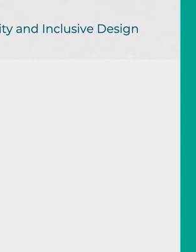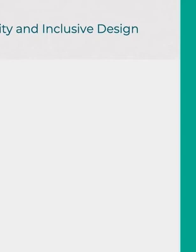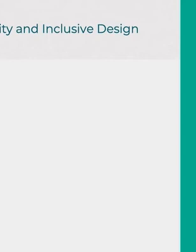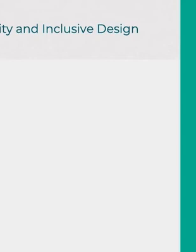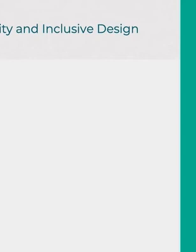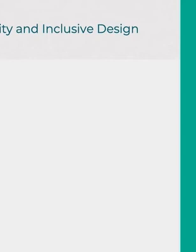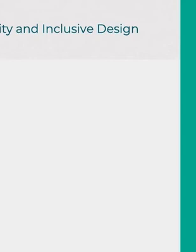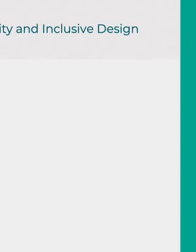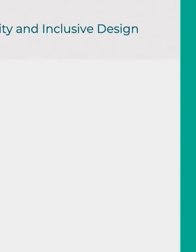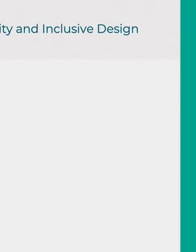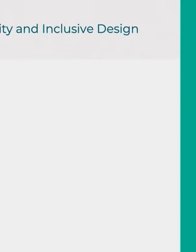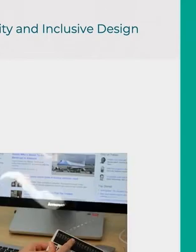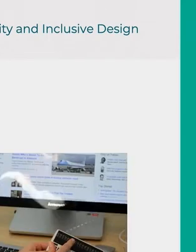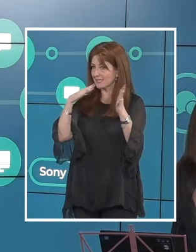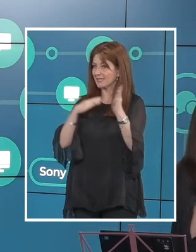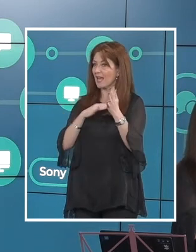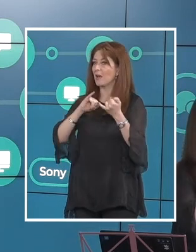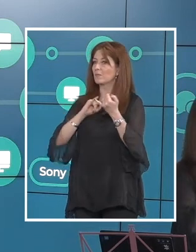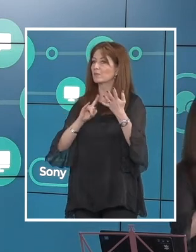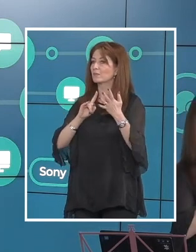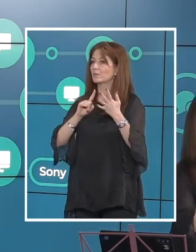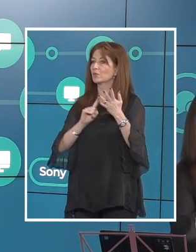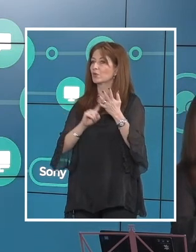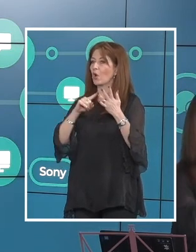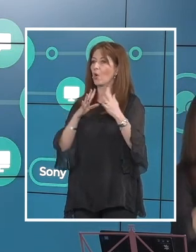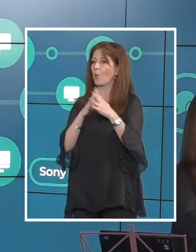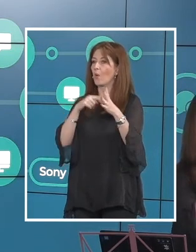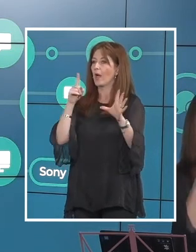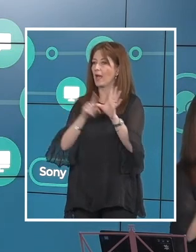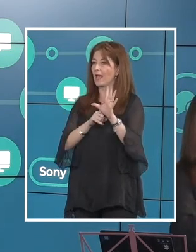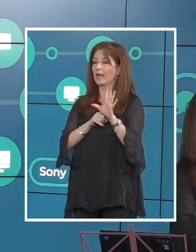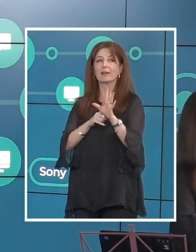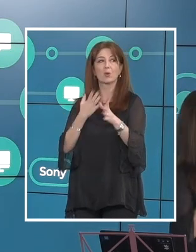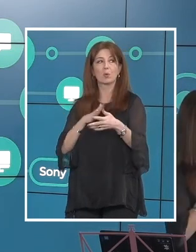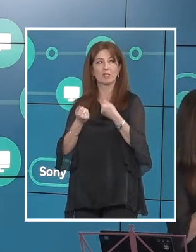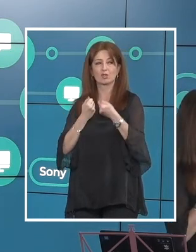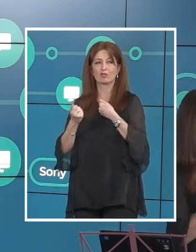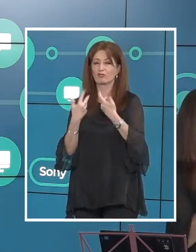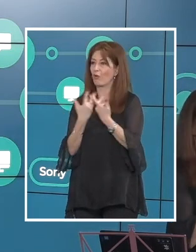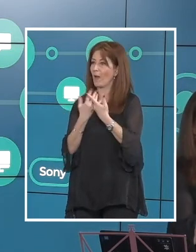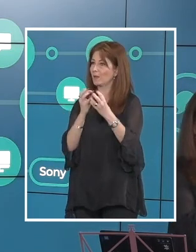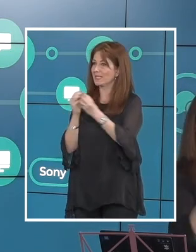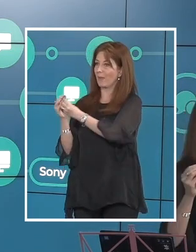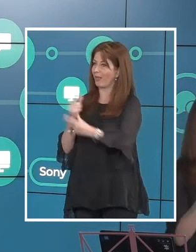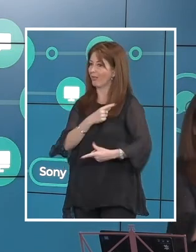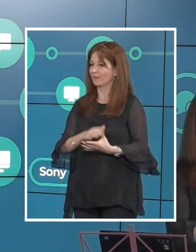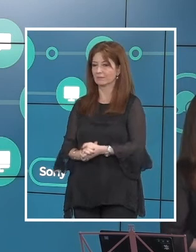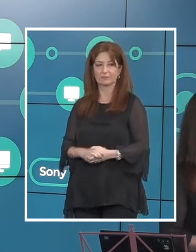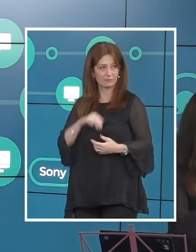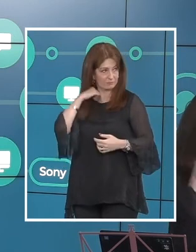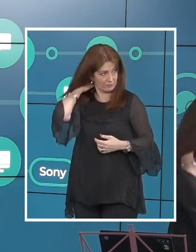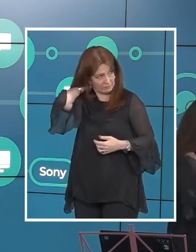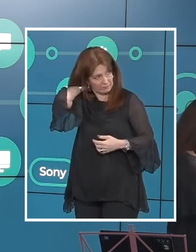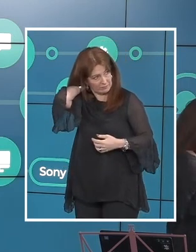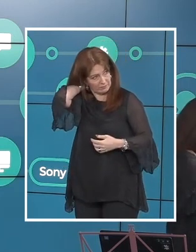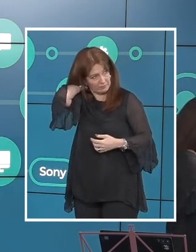that. That will be, We can go back to the beginning. I think Ground Control helped us with that one. The Bowie references are all still coming up in here.